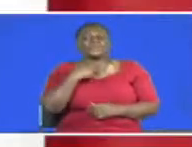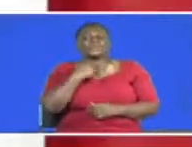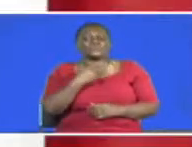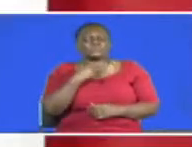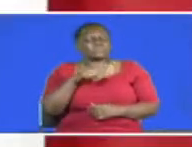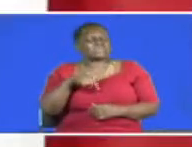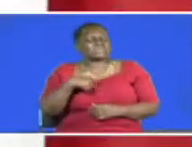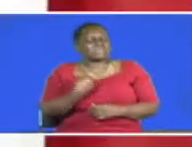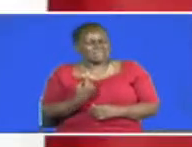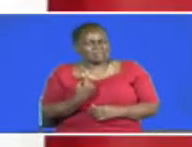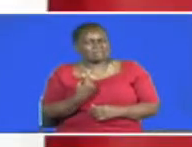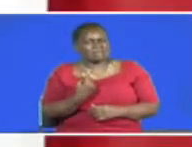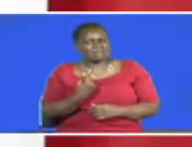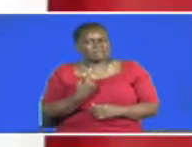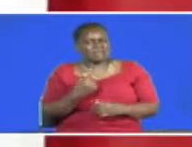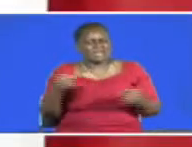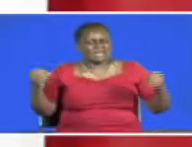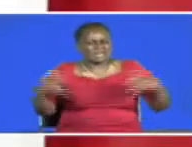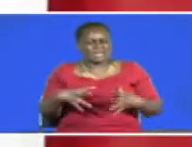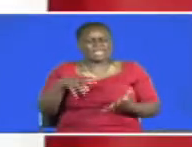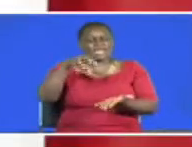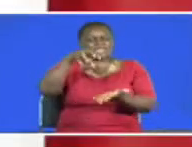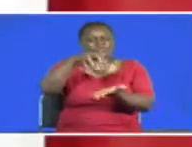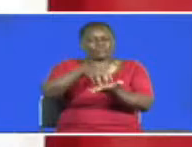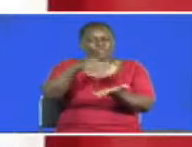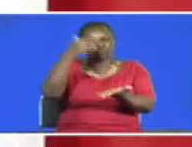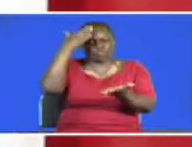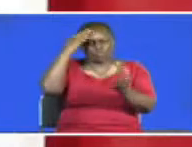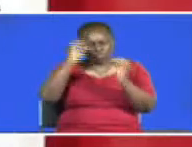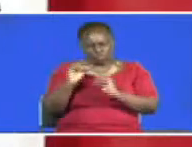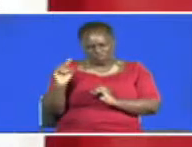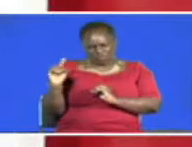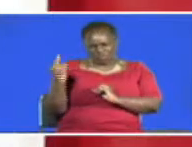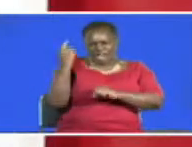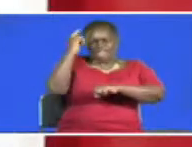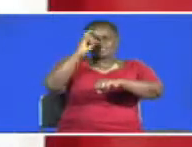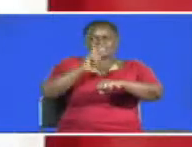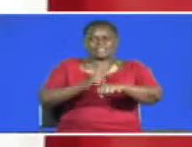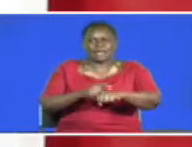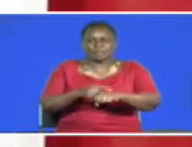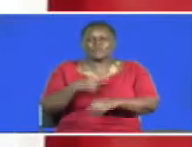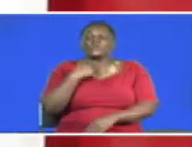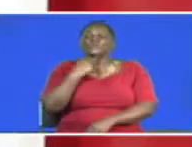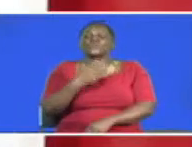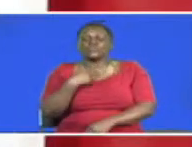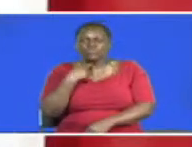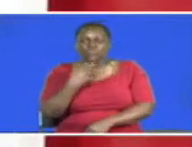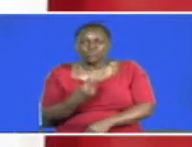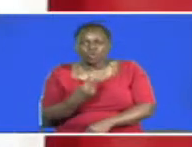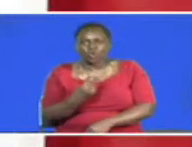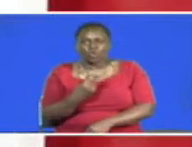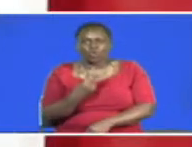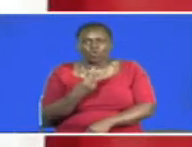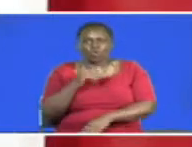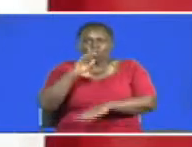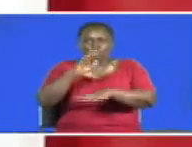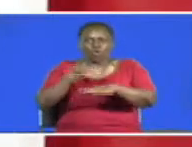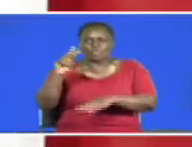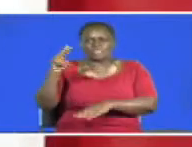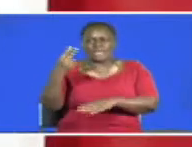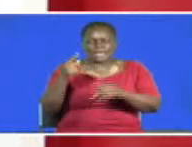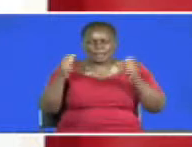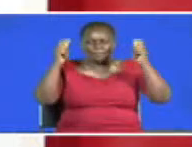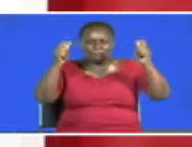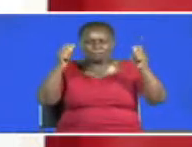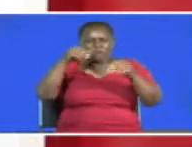find ourselves in an unprecedented moment. This is the first time ever that as a union, we have called for a second